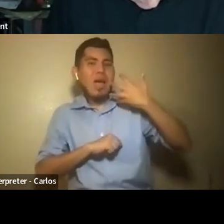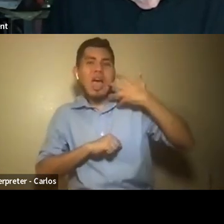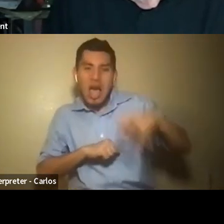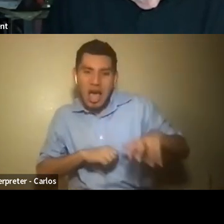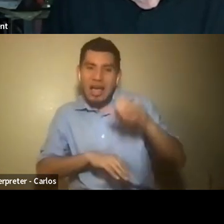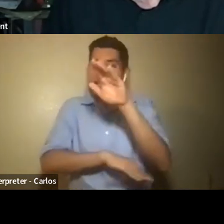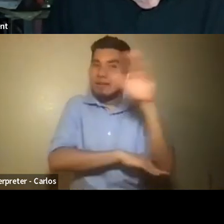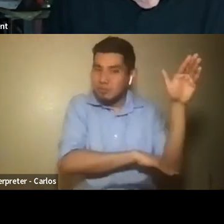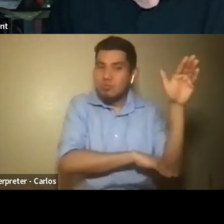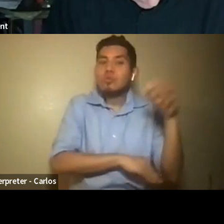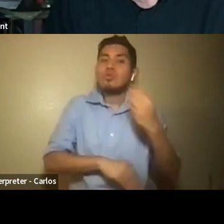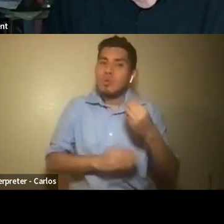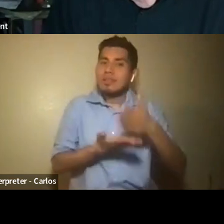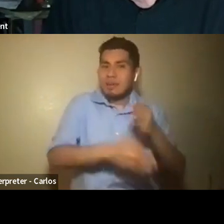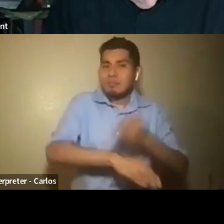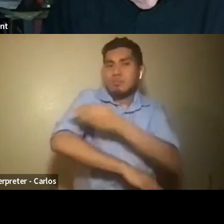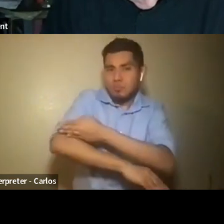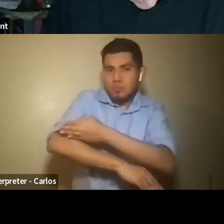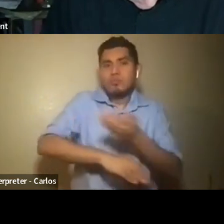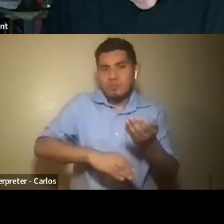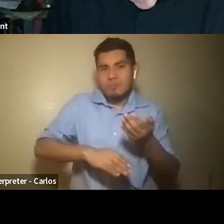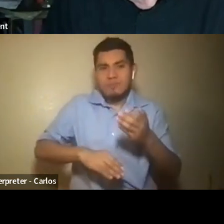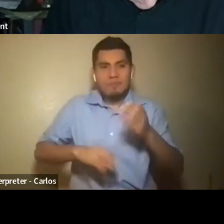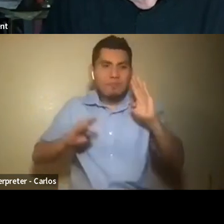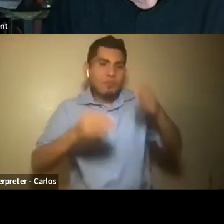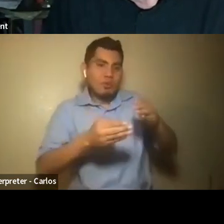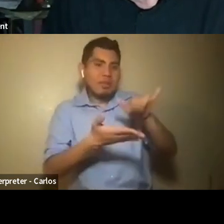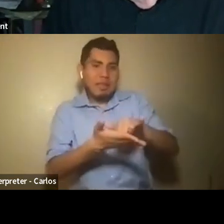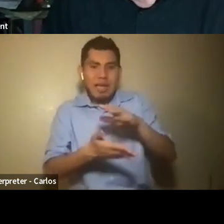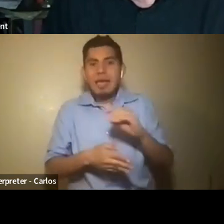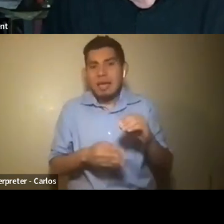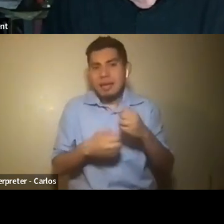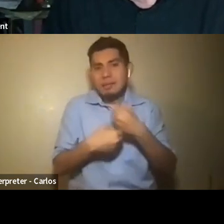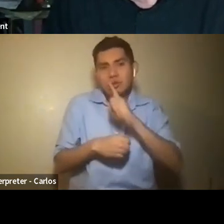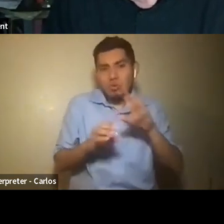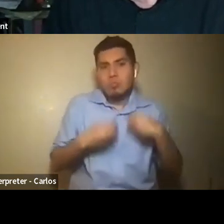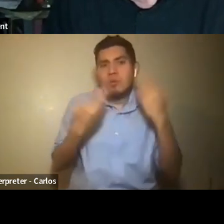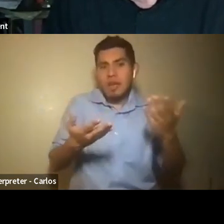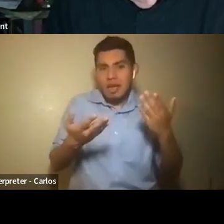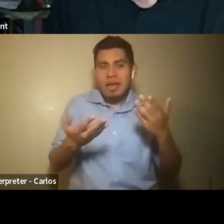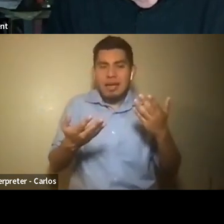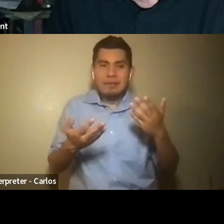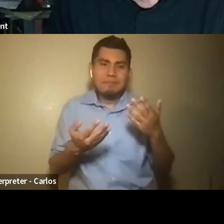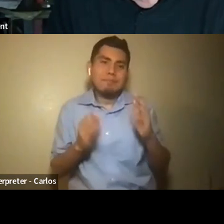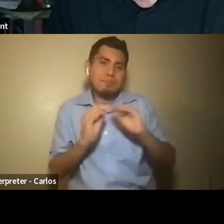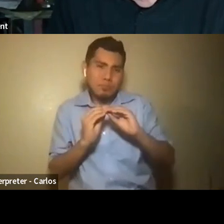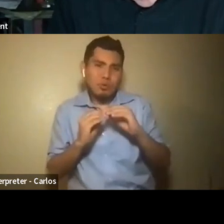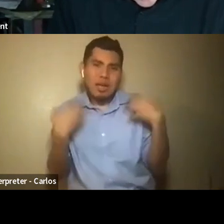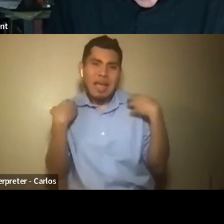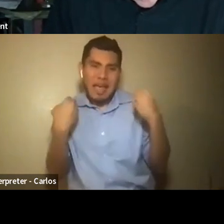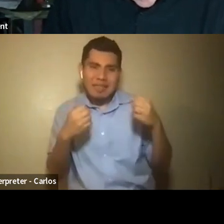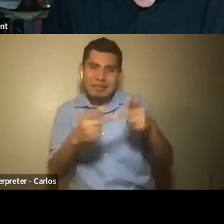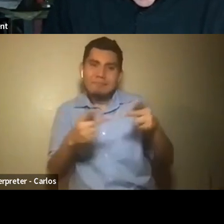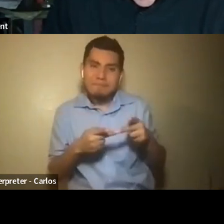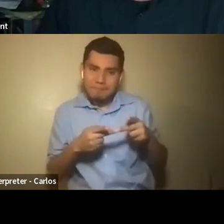of these improvements here would be to repair those drainage issues and to figure out a shading solution that would allow the courtyard to be used adequately